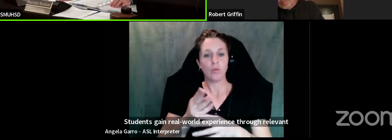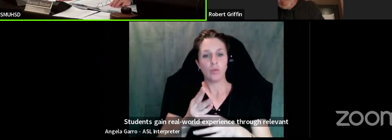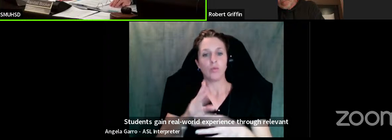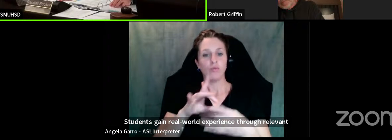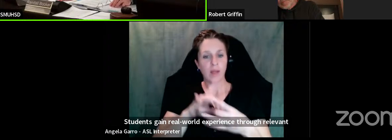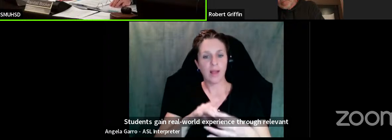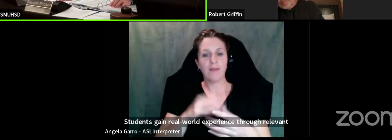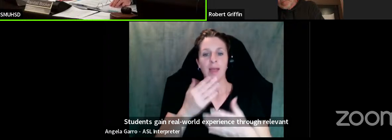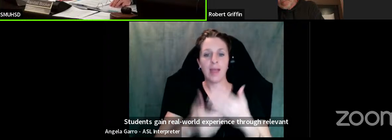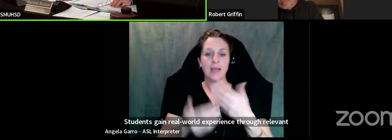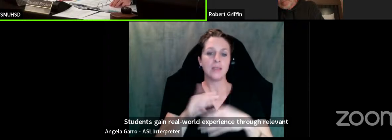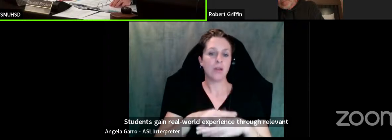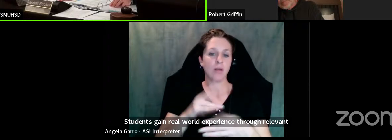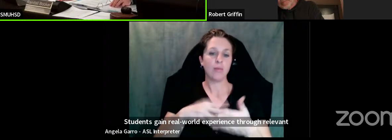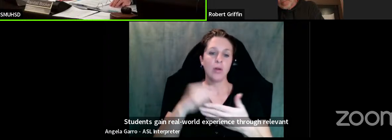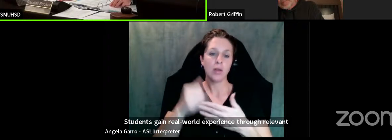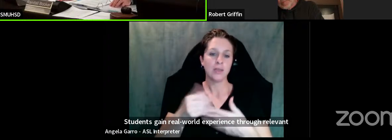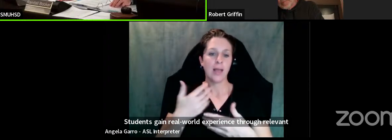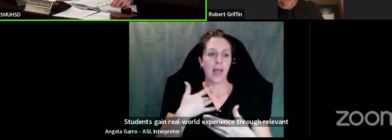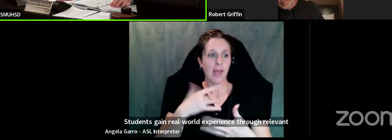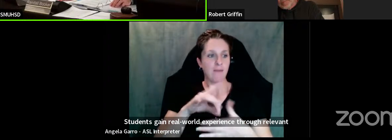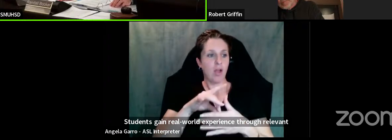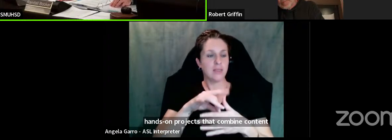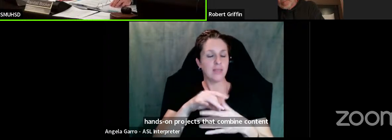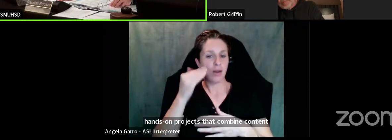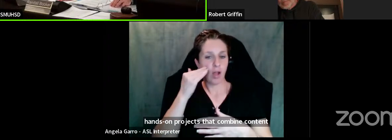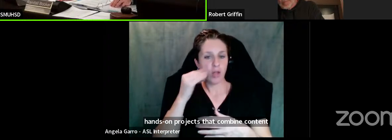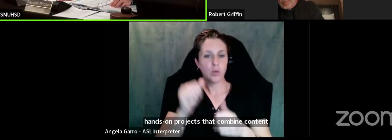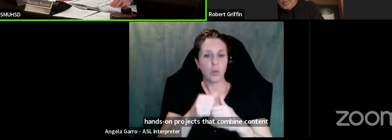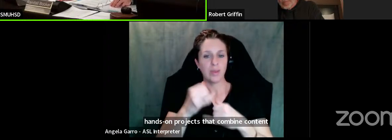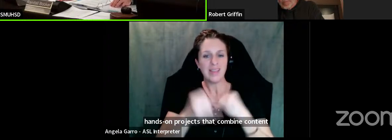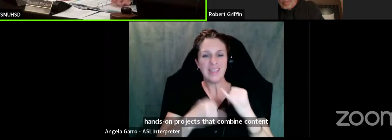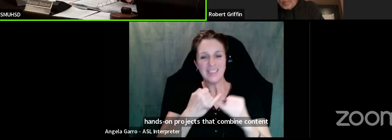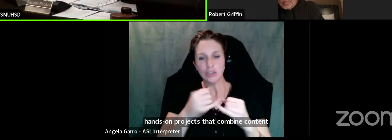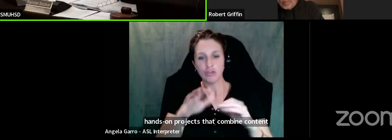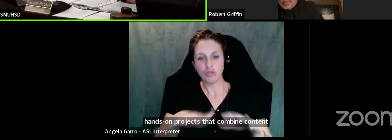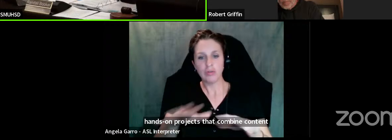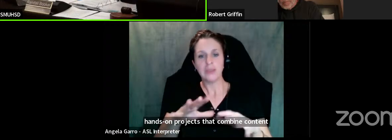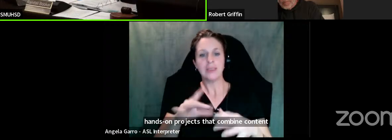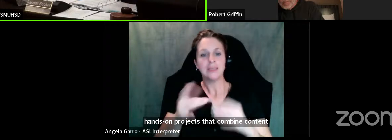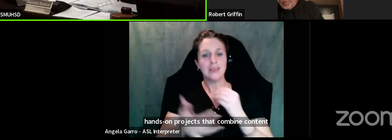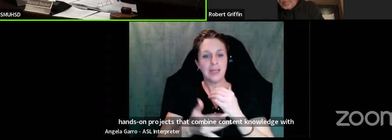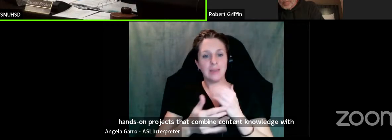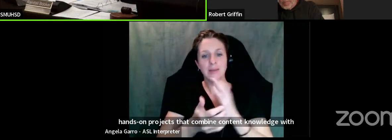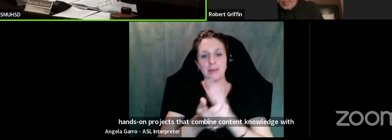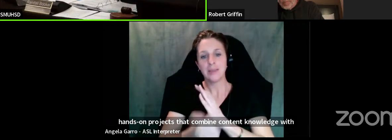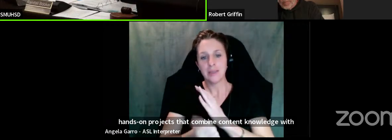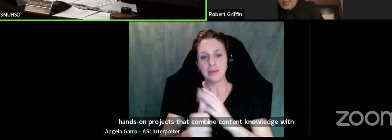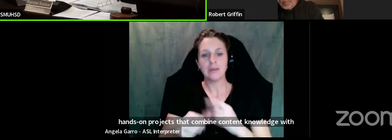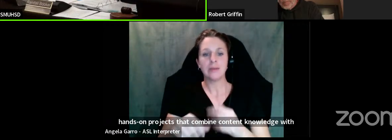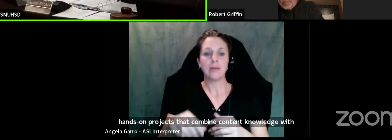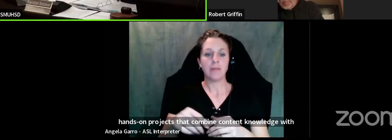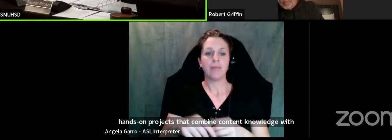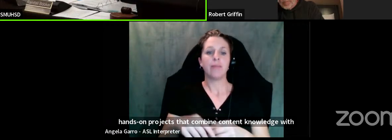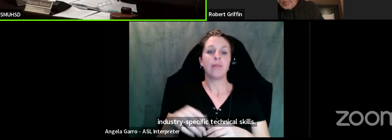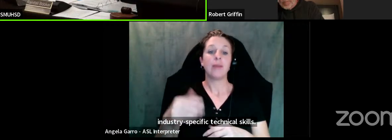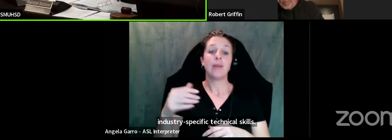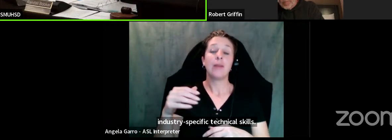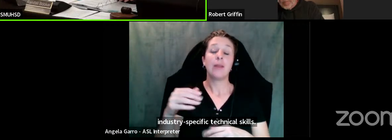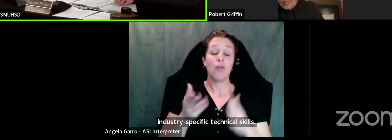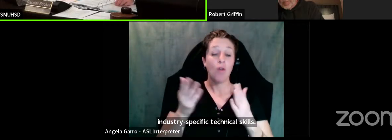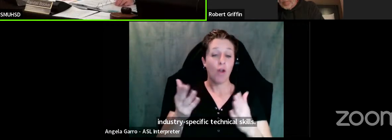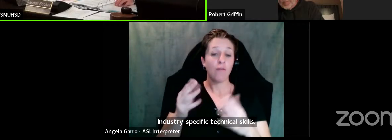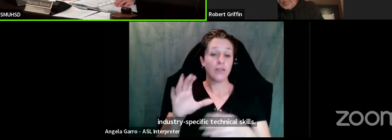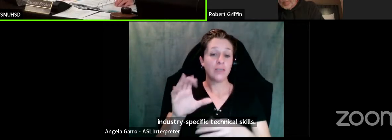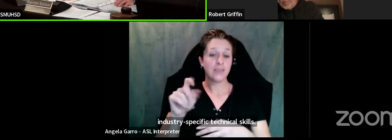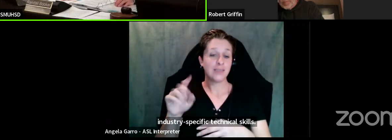that combine content knowledge with industry-specific technical skills. San Mateo Union High School District offers CTE classes in